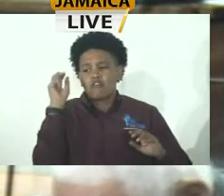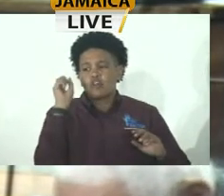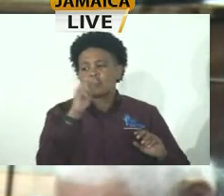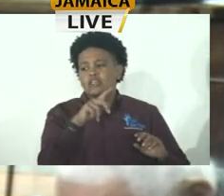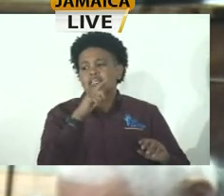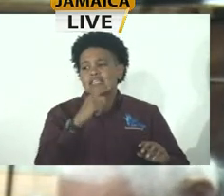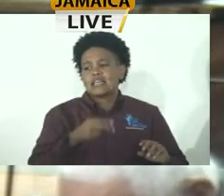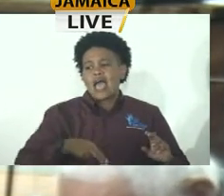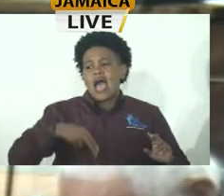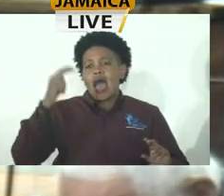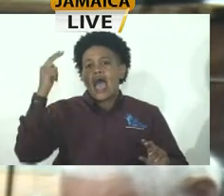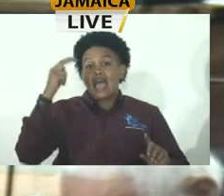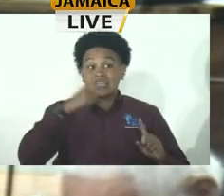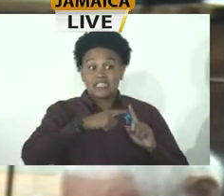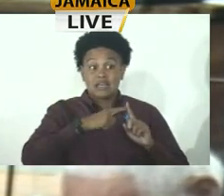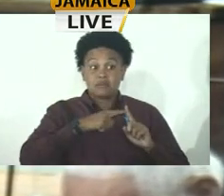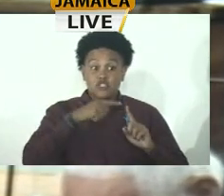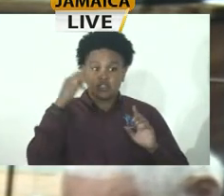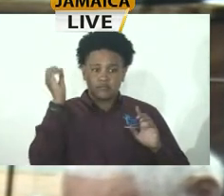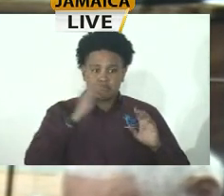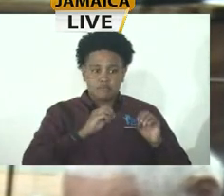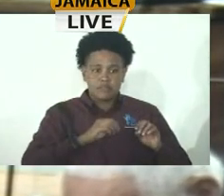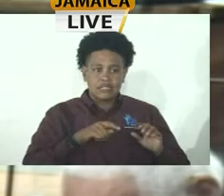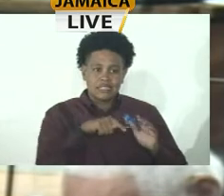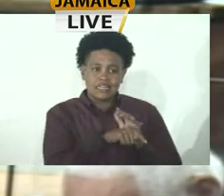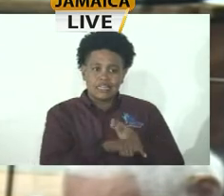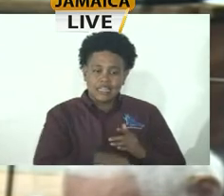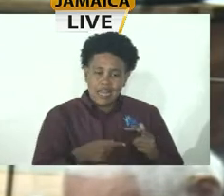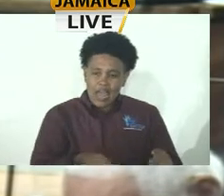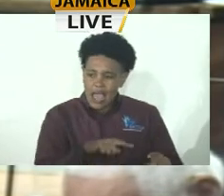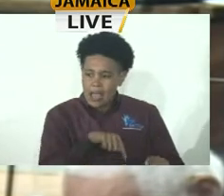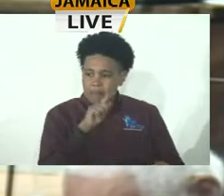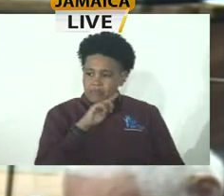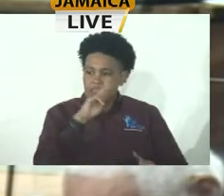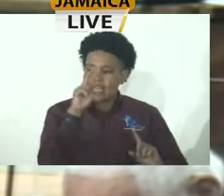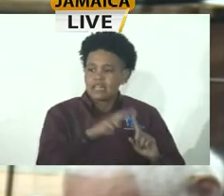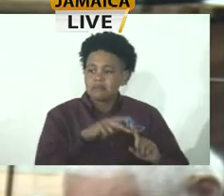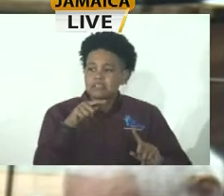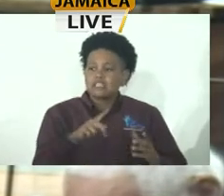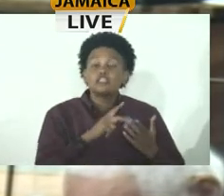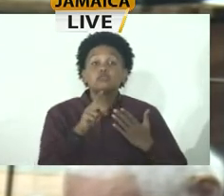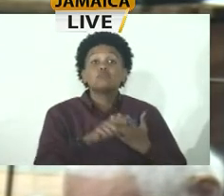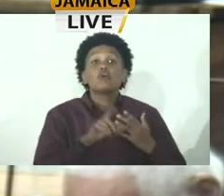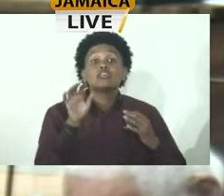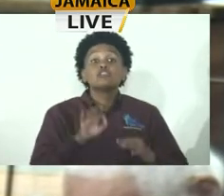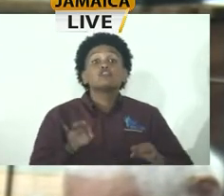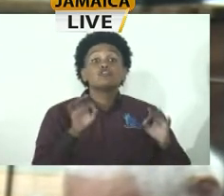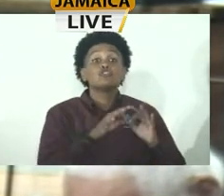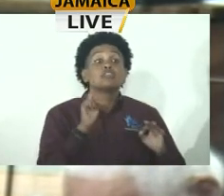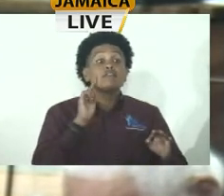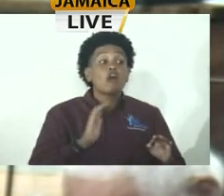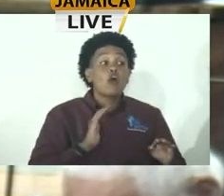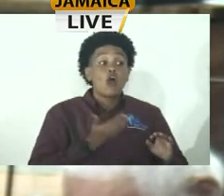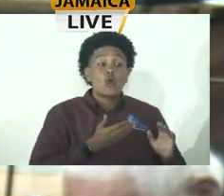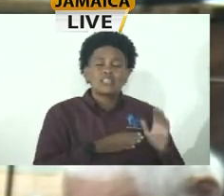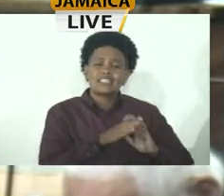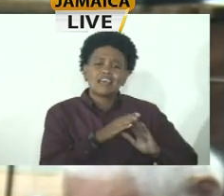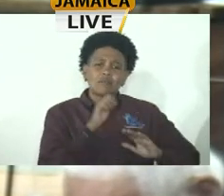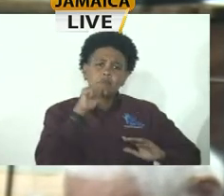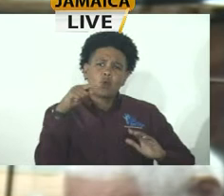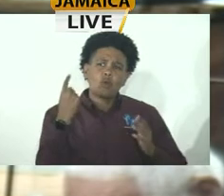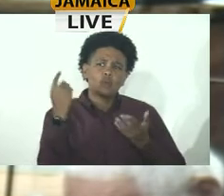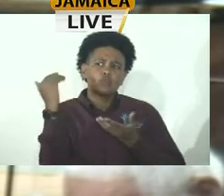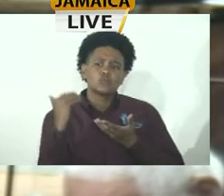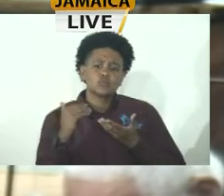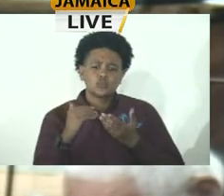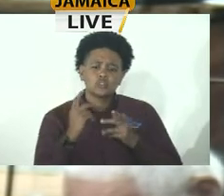temperature kilns implementation of this program is critical to our development madam speaker it will not only reduce the cost